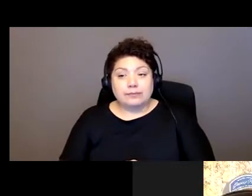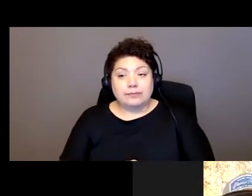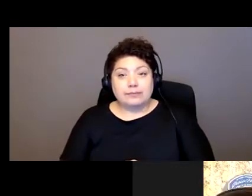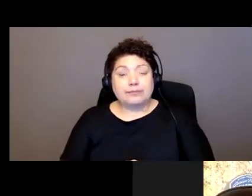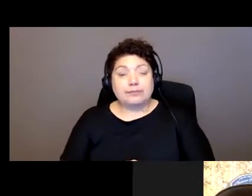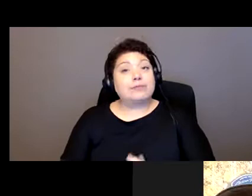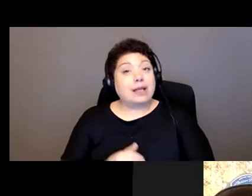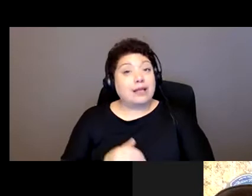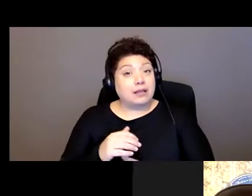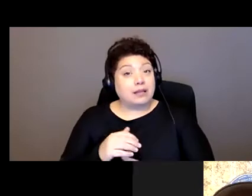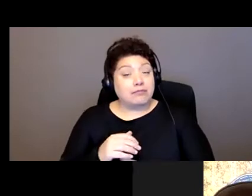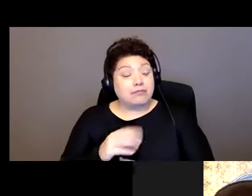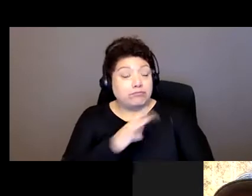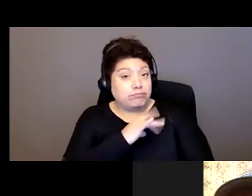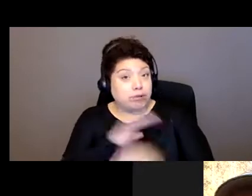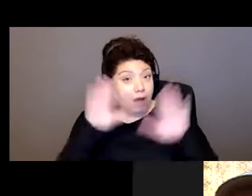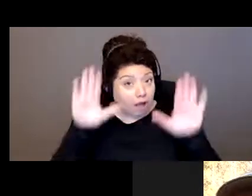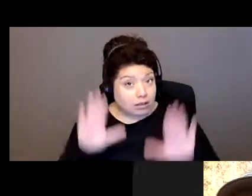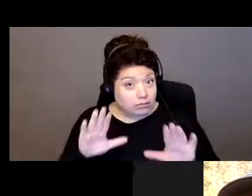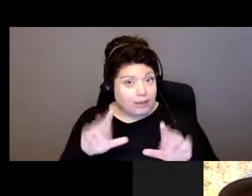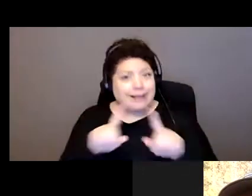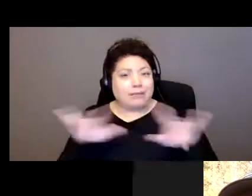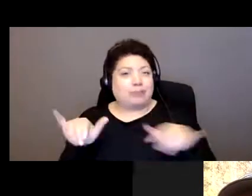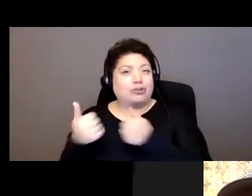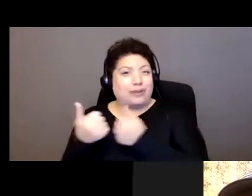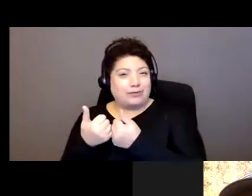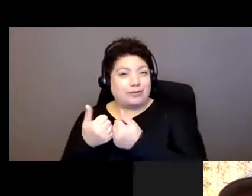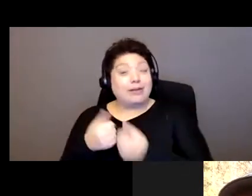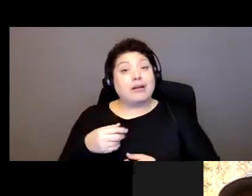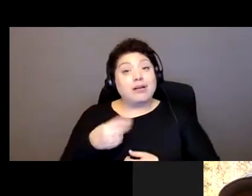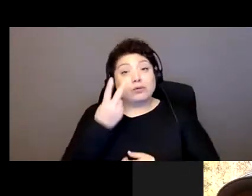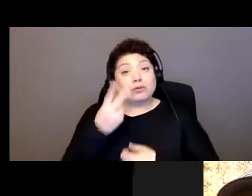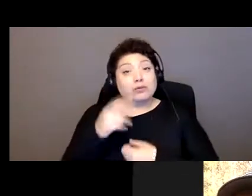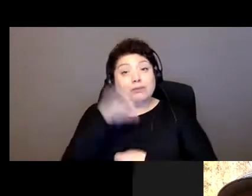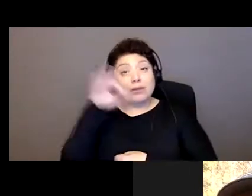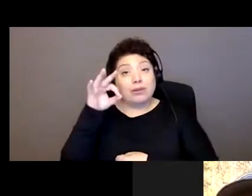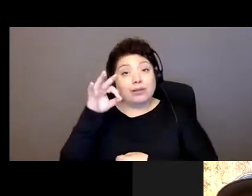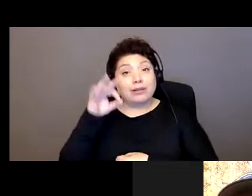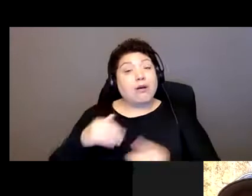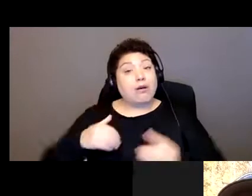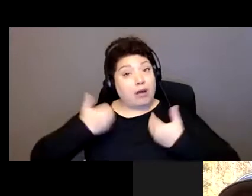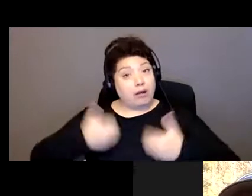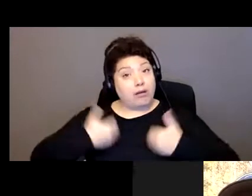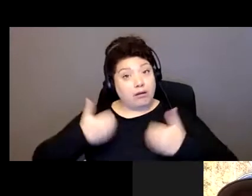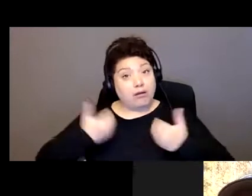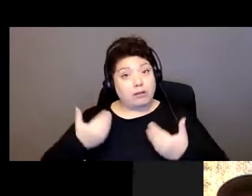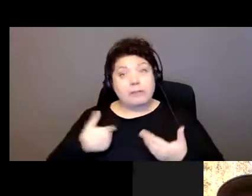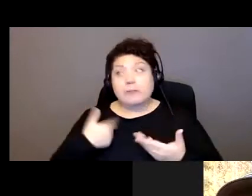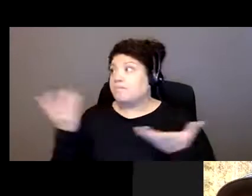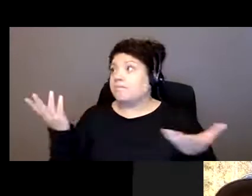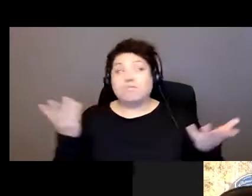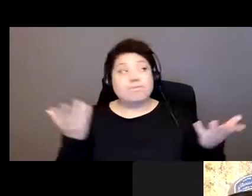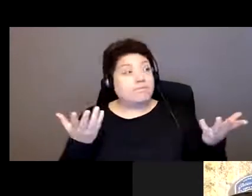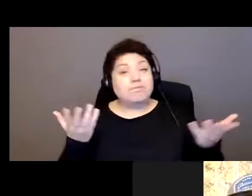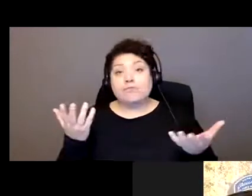awesome, and it's been a challenge. So when you are a two-spirit person, when you're young, for me, there wasn't a lot of people around. There was no other